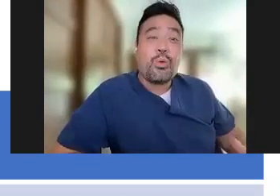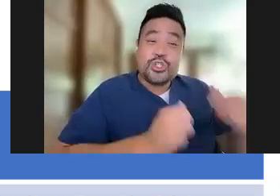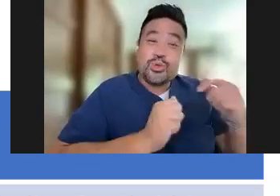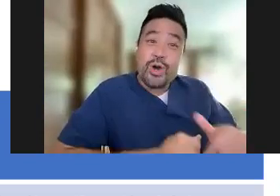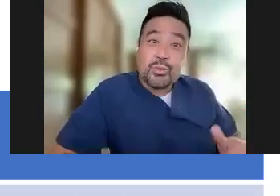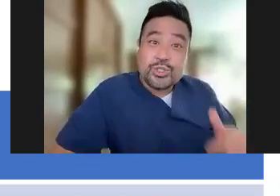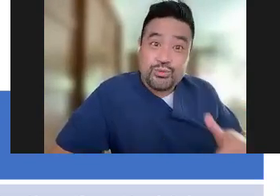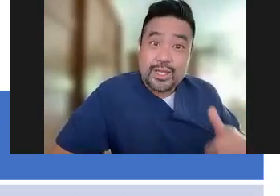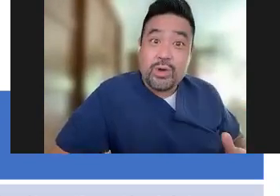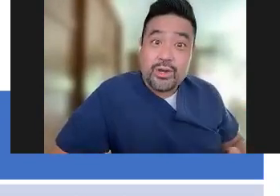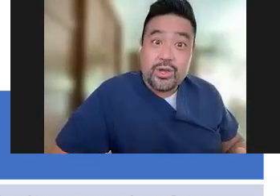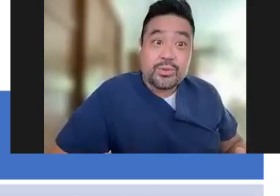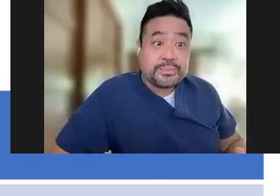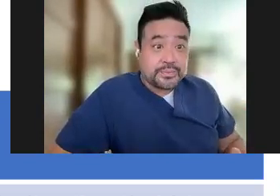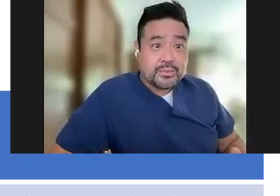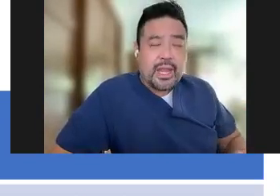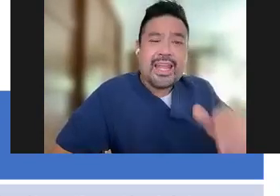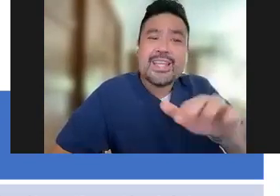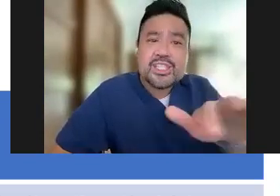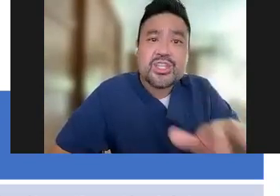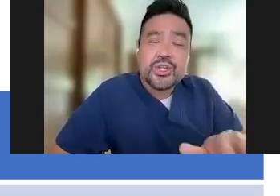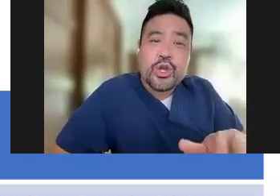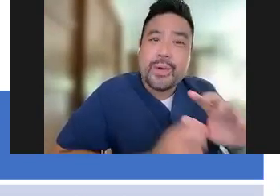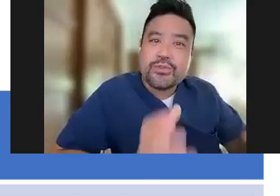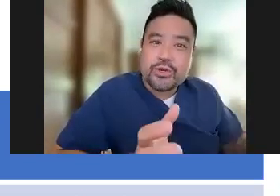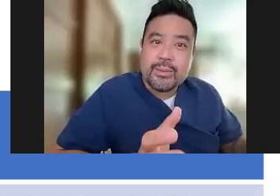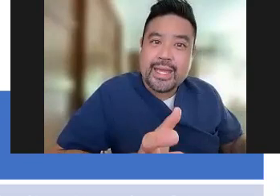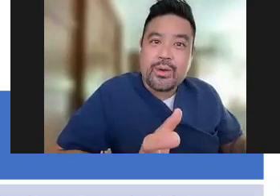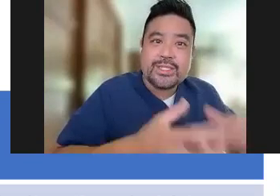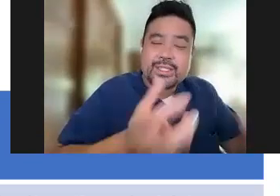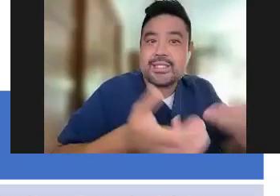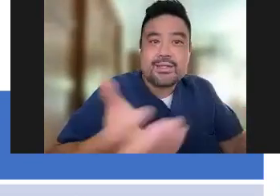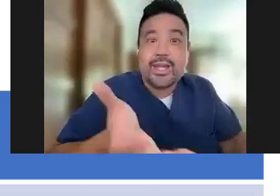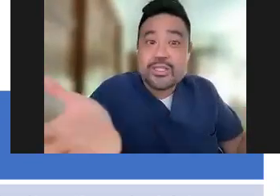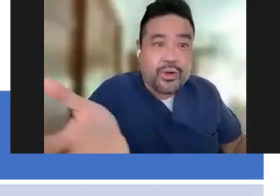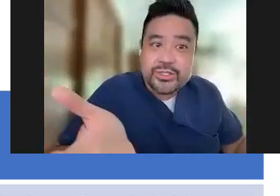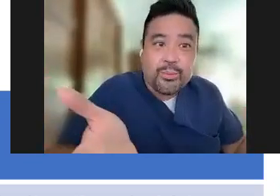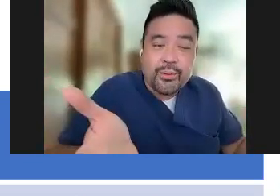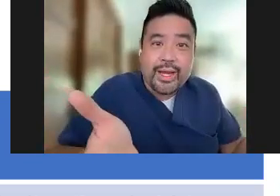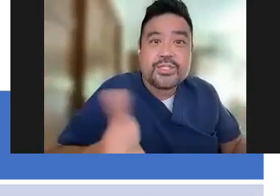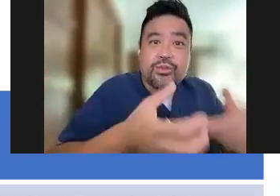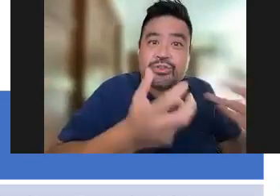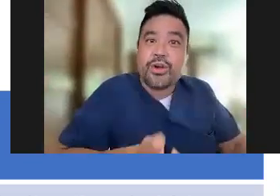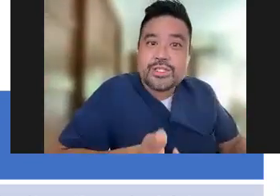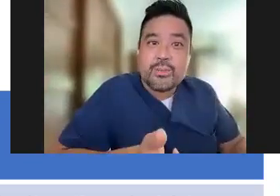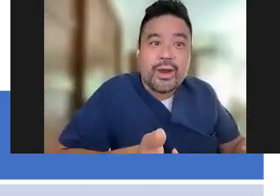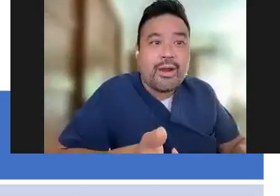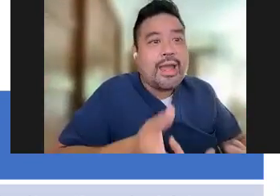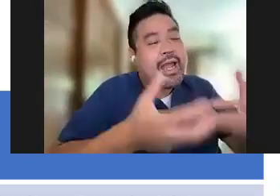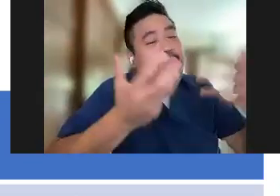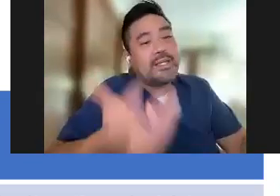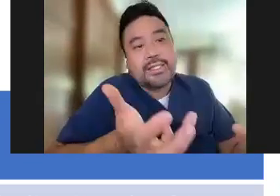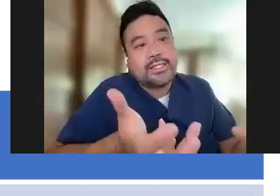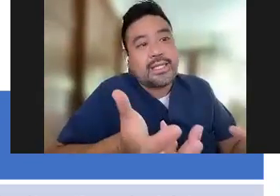right? What you really want to know, like, this is good to know when it's first coming out, because this is, you got to start somewhere, right? So you've started